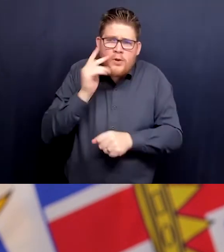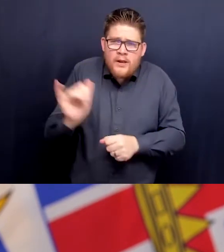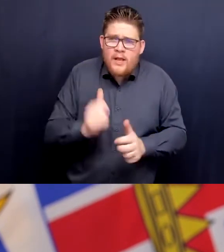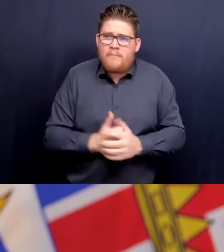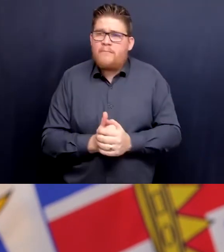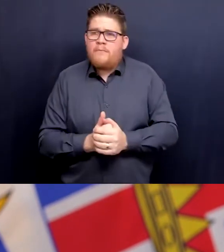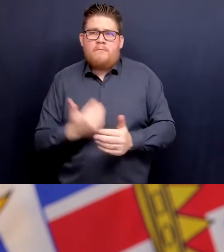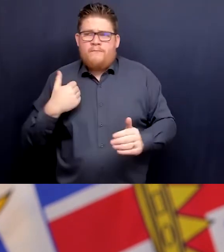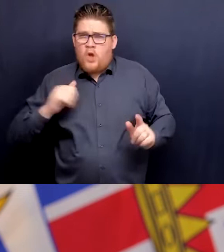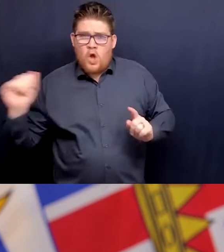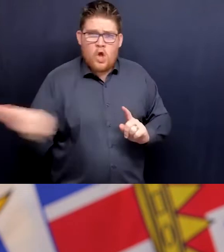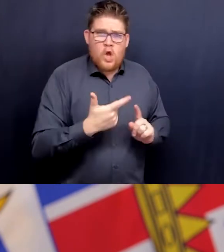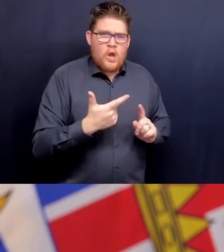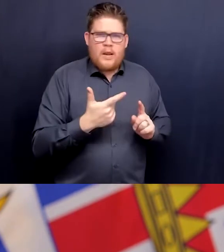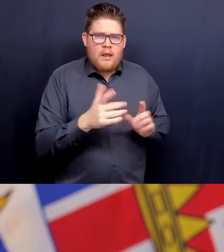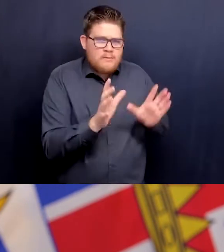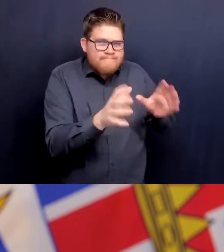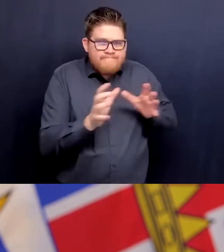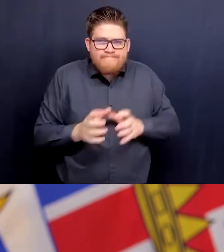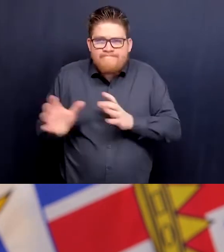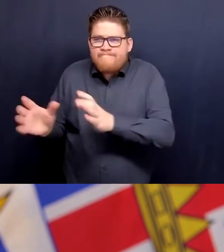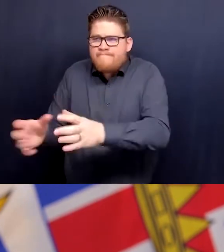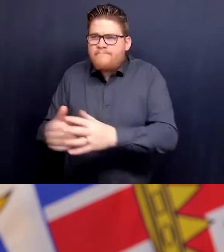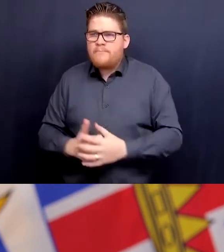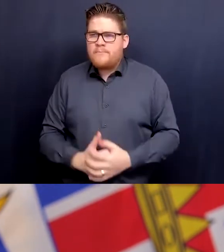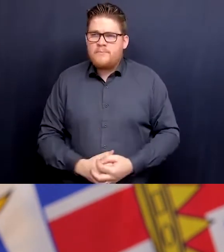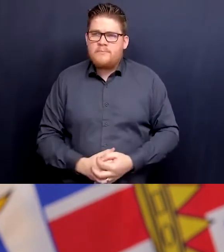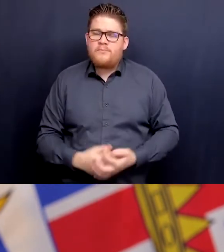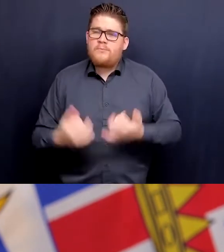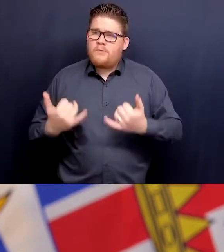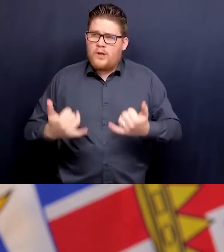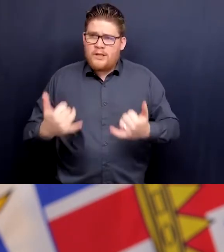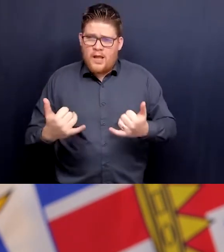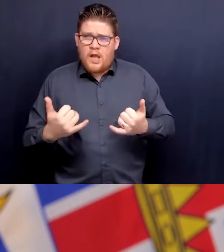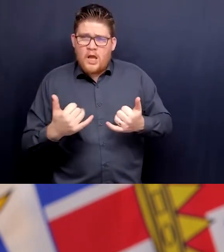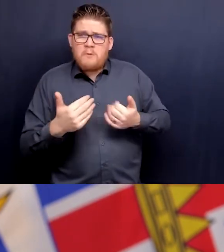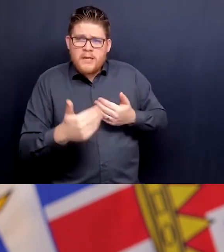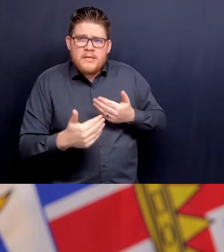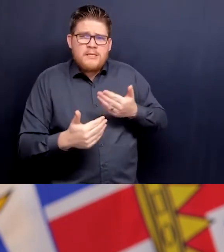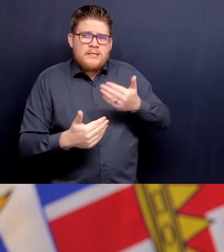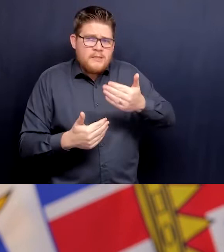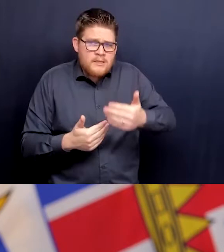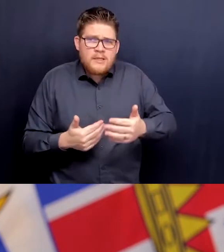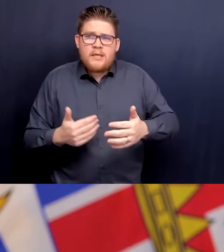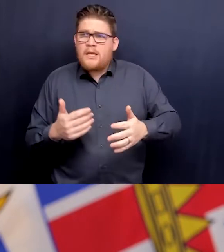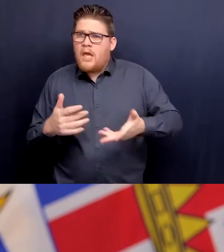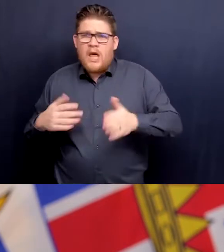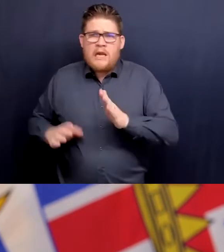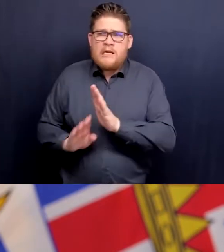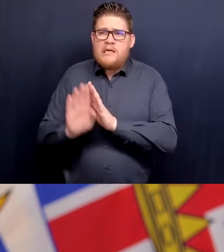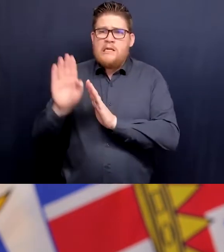way. And we have the advantage right now of being in a place where we can take the time to work through it individually with